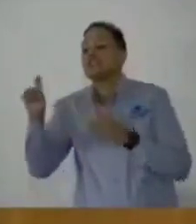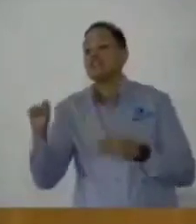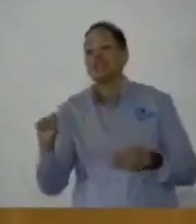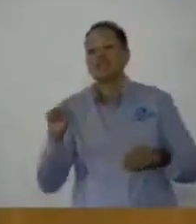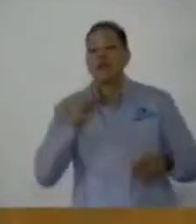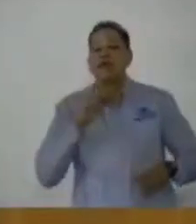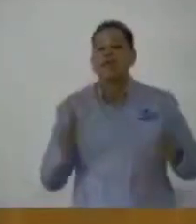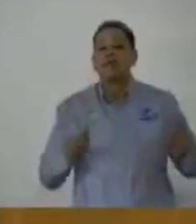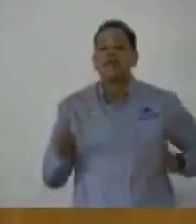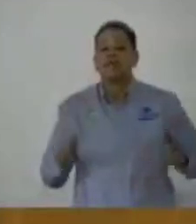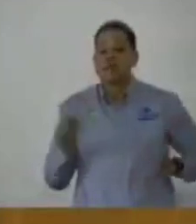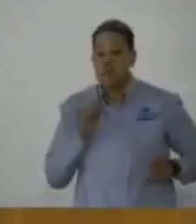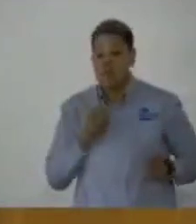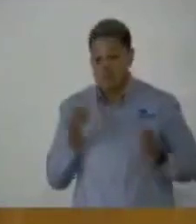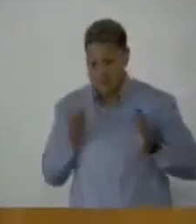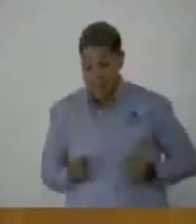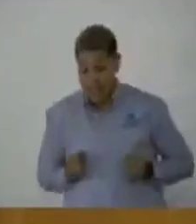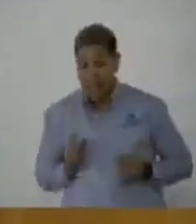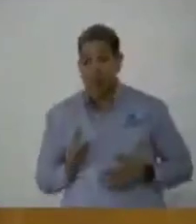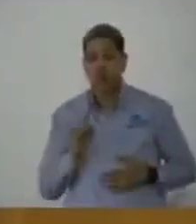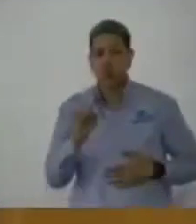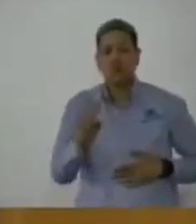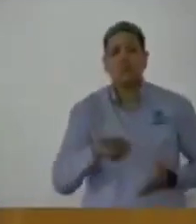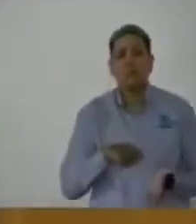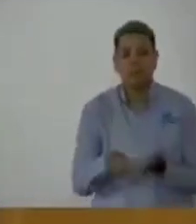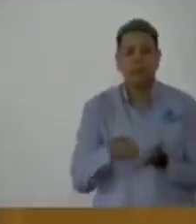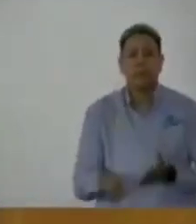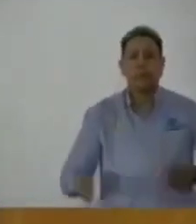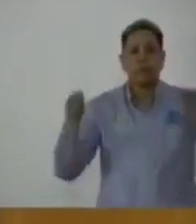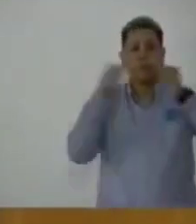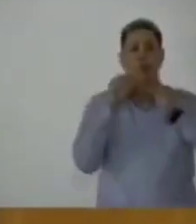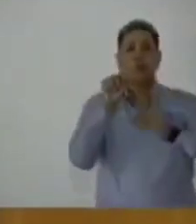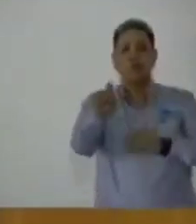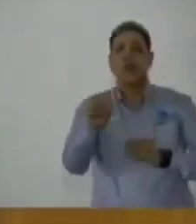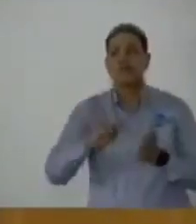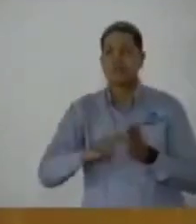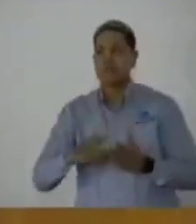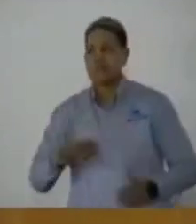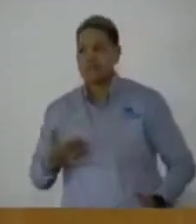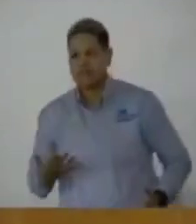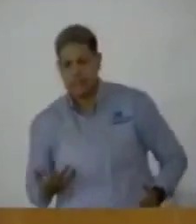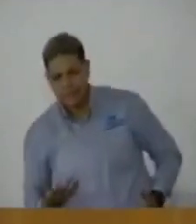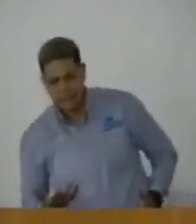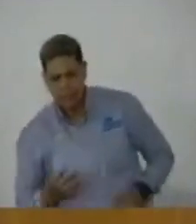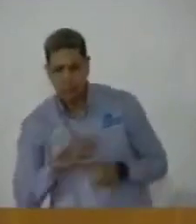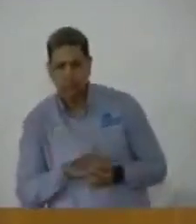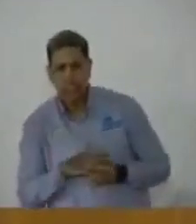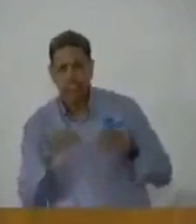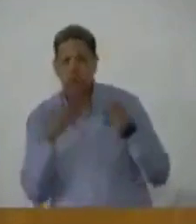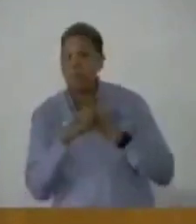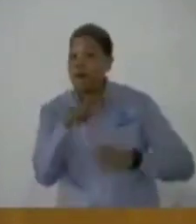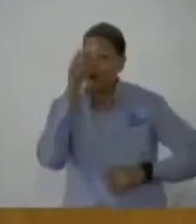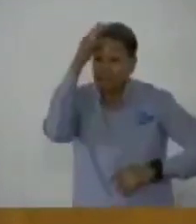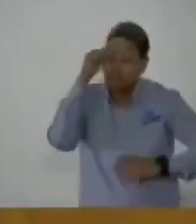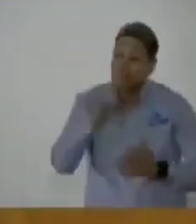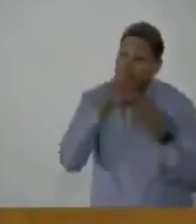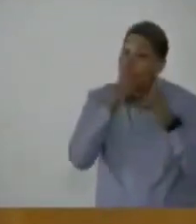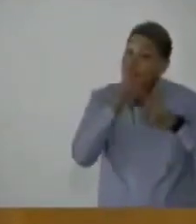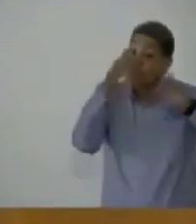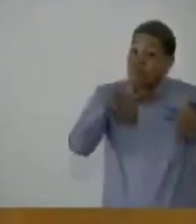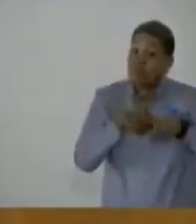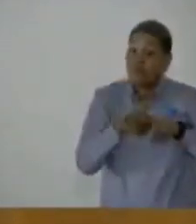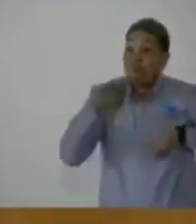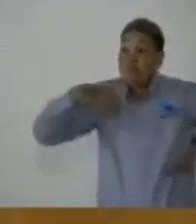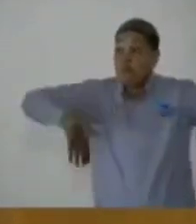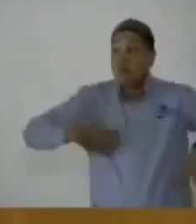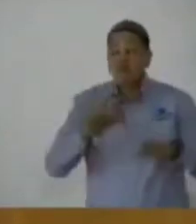the person at the micro is paying more taxes, therefore is feeling a greater pressure, especially if this person has